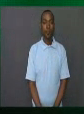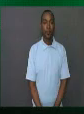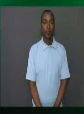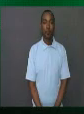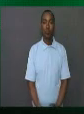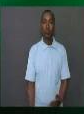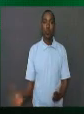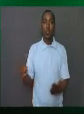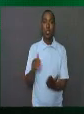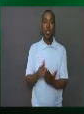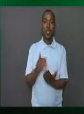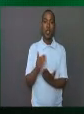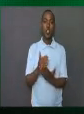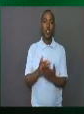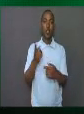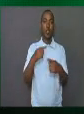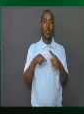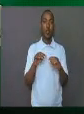Let's get back to our lesson.